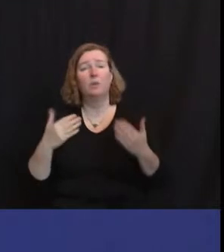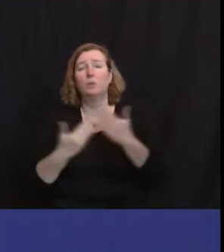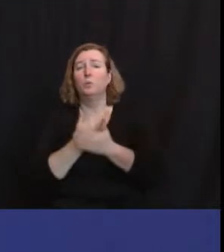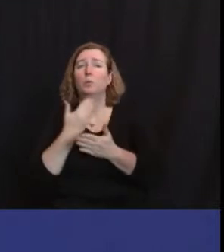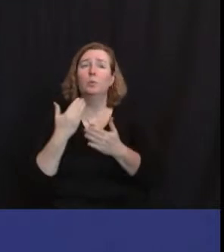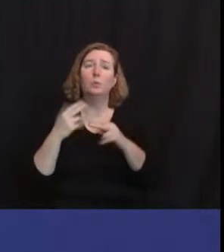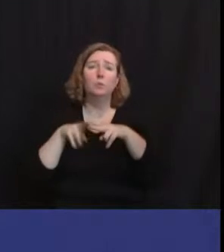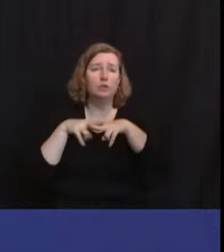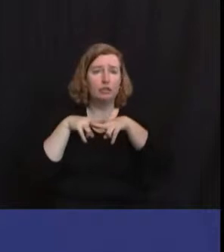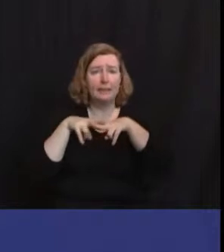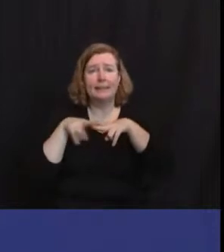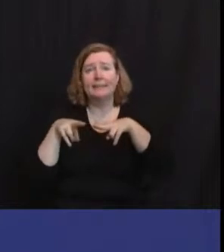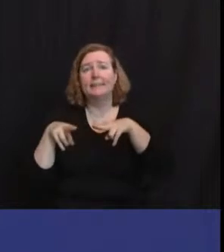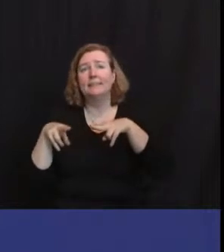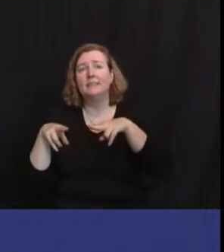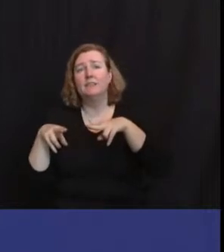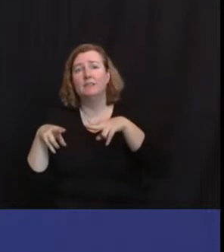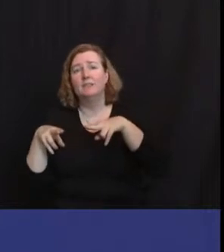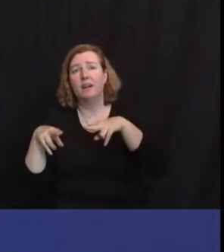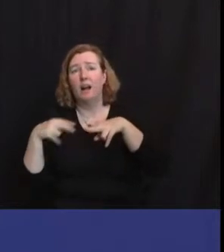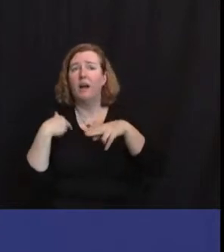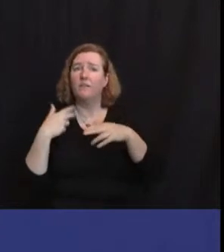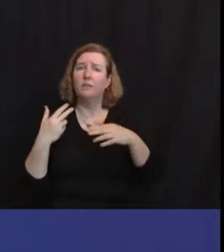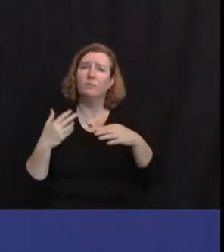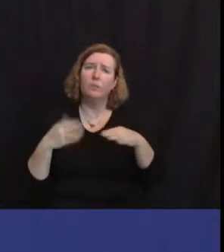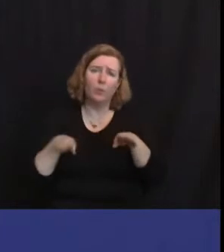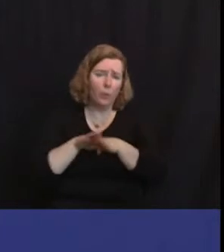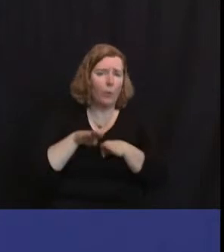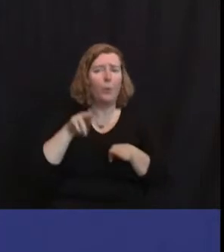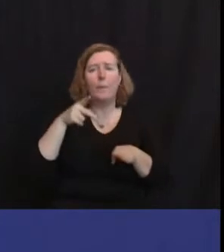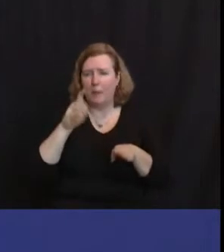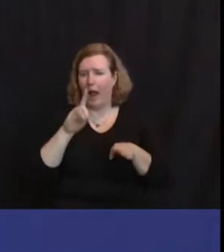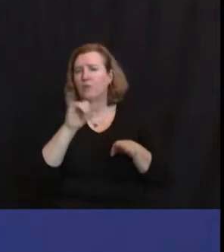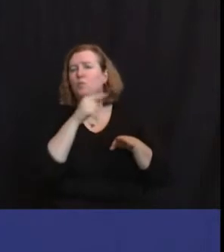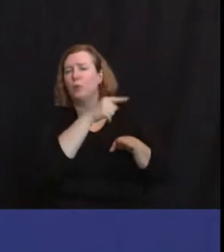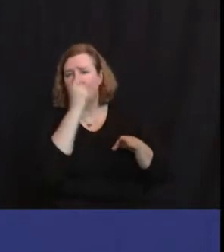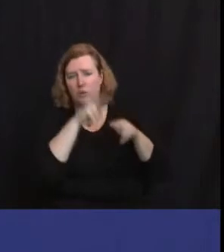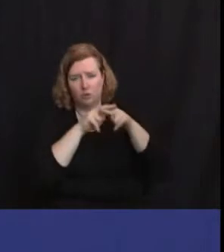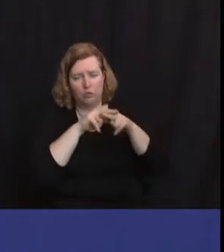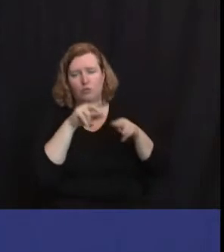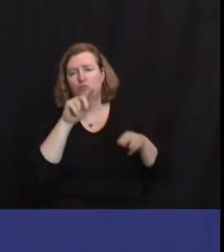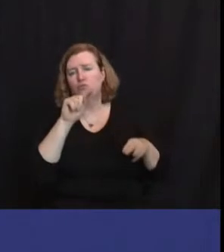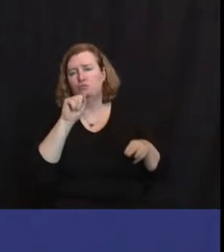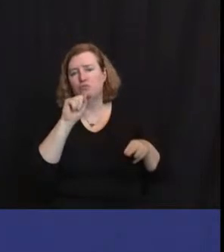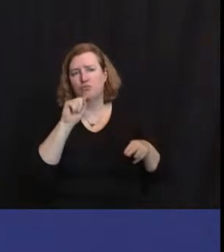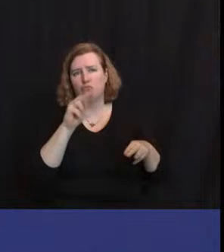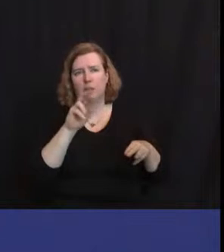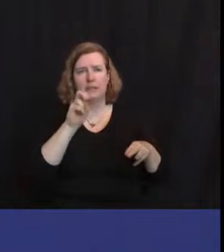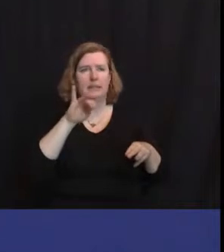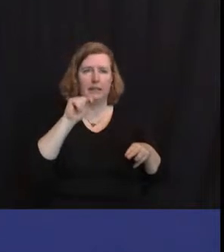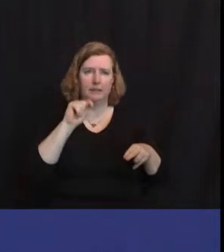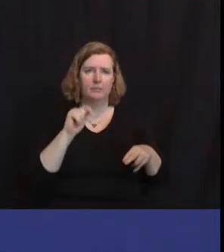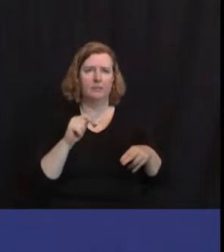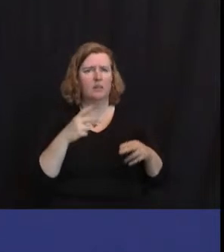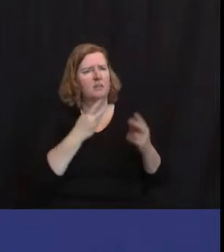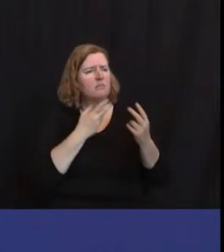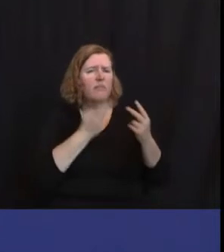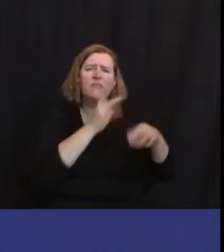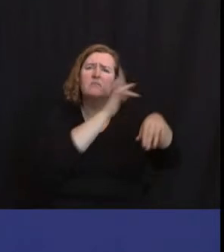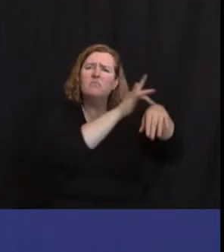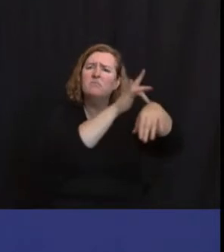couple of closed pods that, for similar reasons, that made sense. So, in any event, it was great seeing you there yesterday. Another